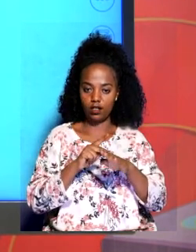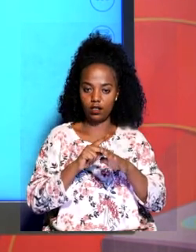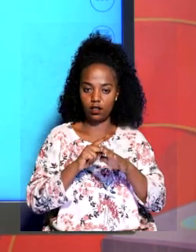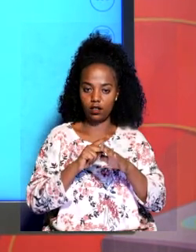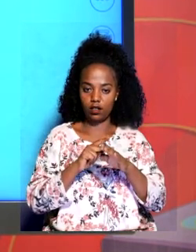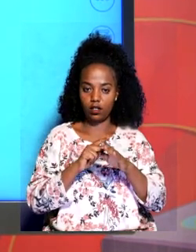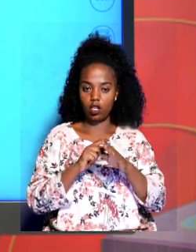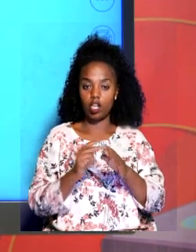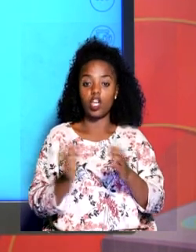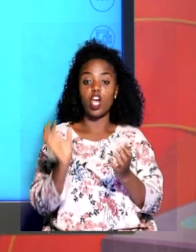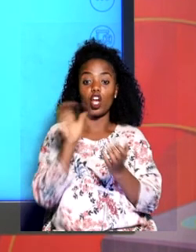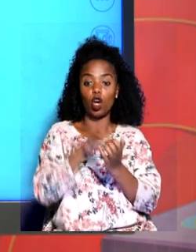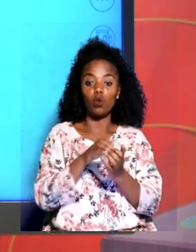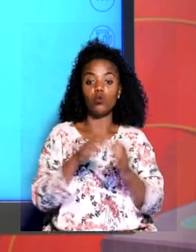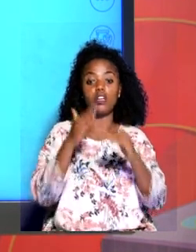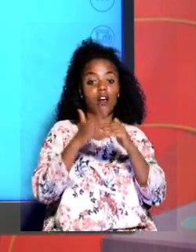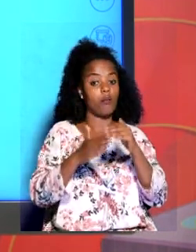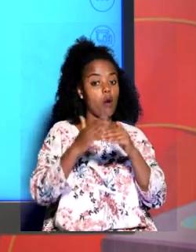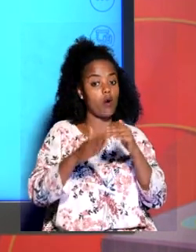It includes the boundary line. So